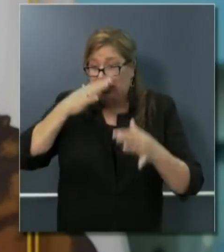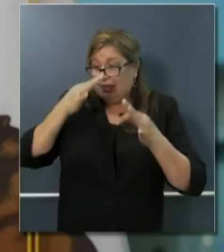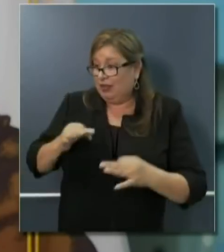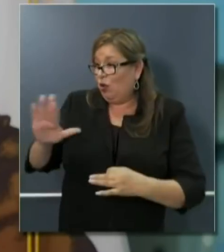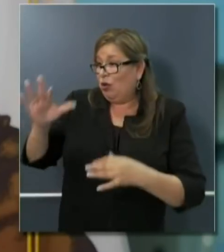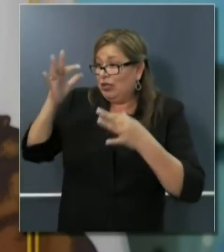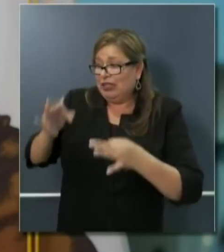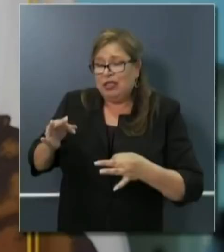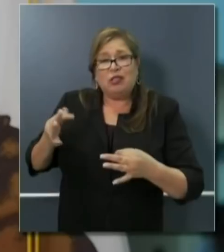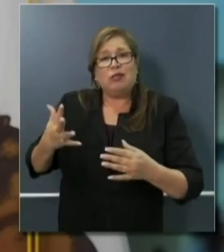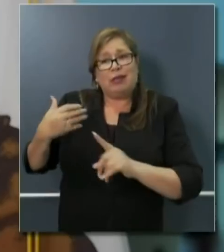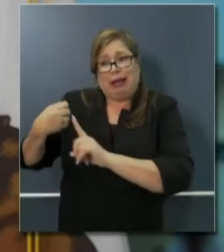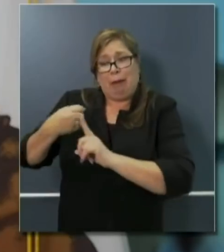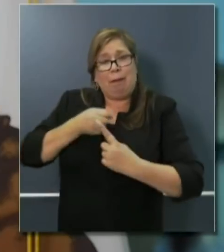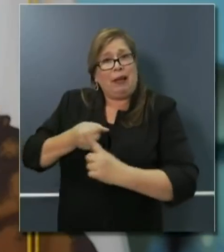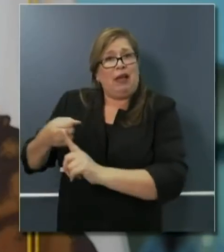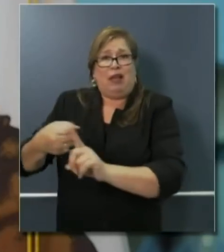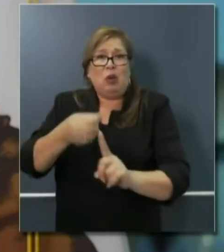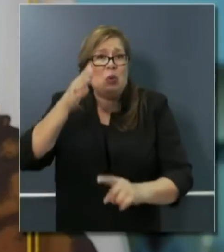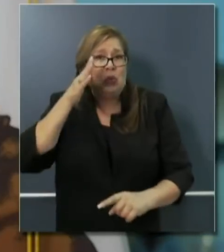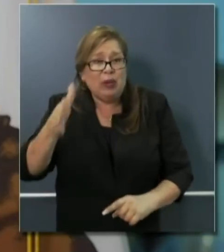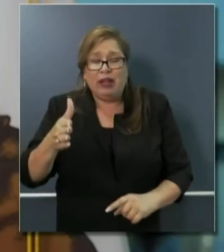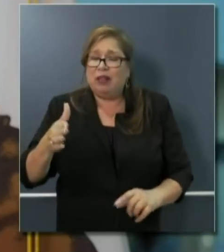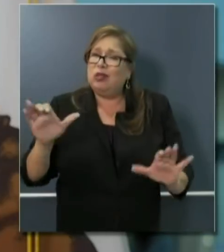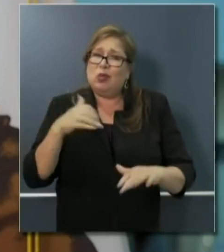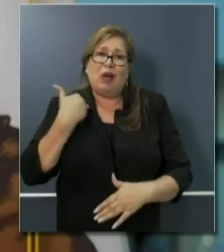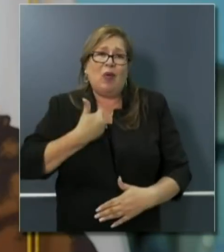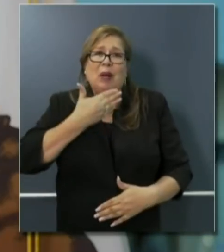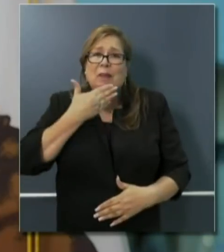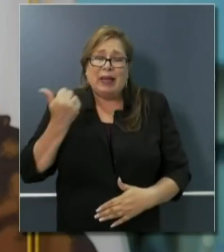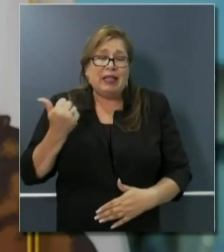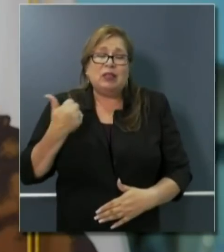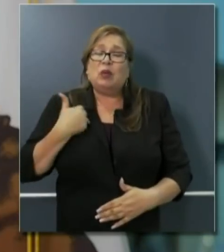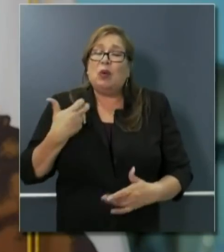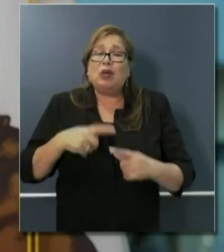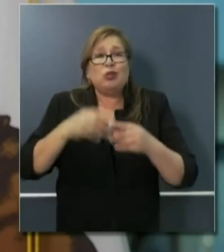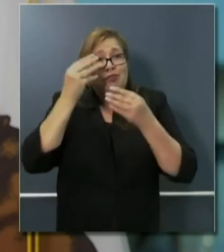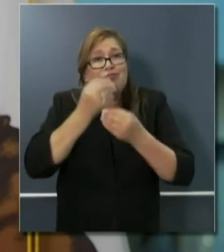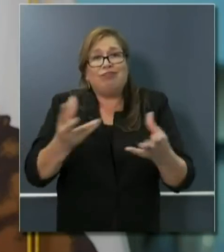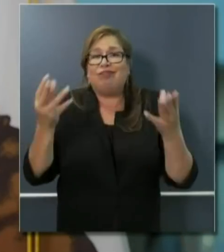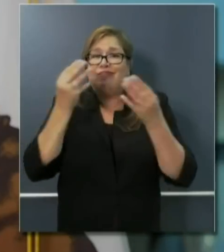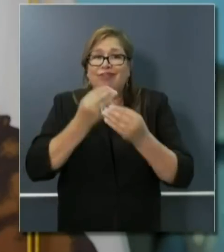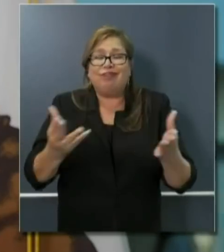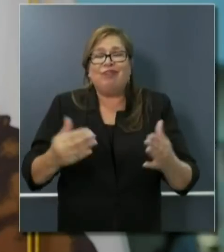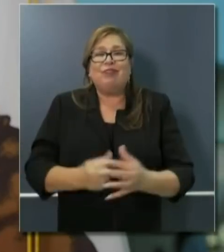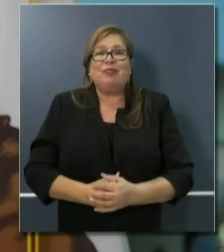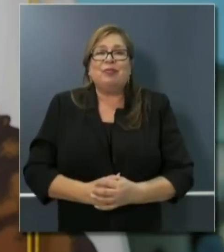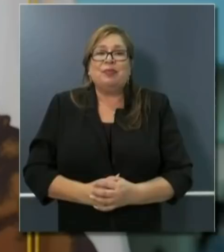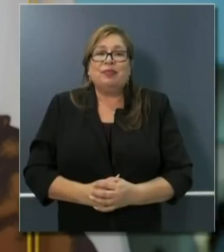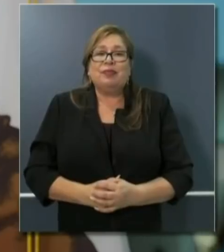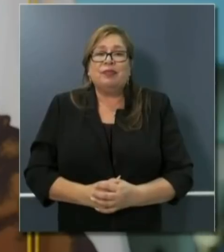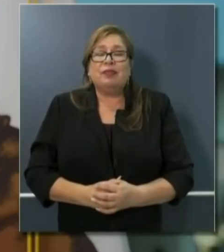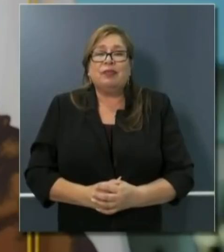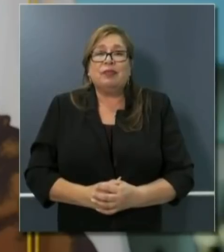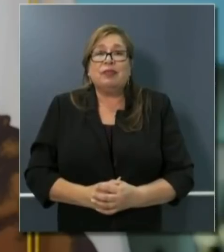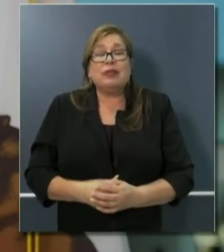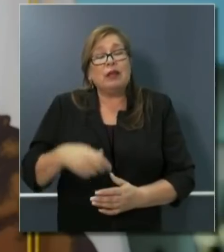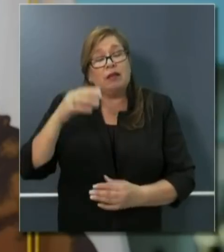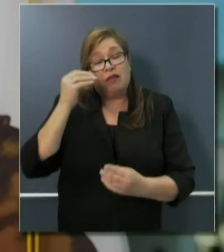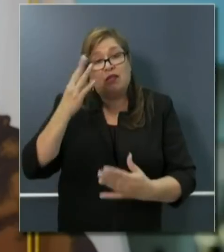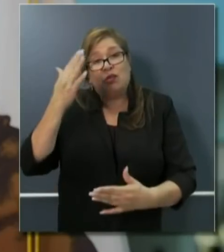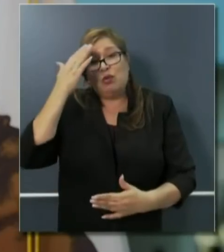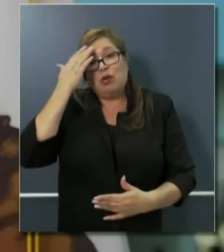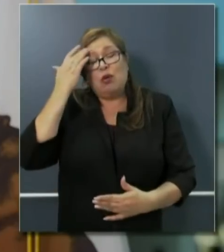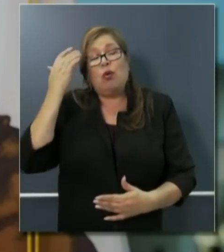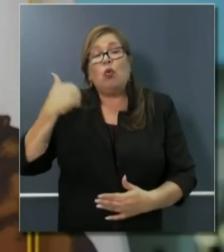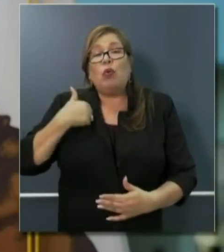others. And so we're just doing our best in terms of messaging that. I'll be a little more technical with you. We've been blessed by